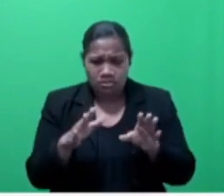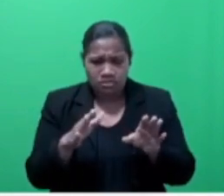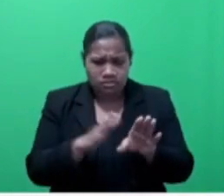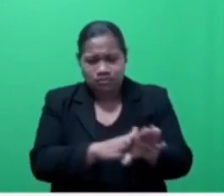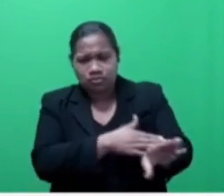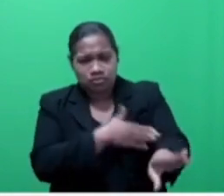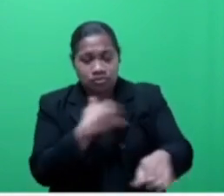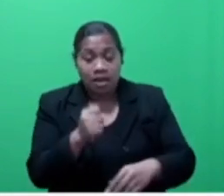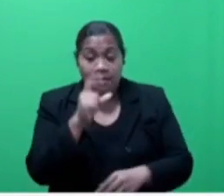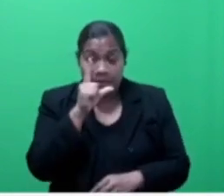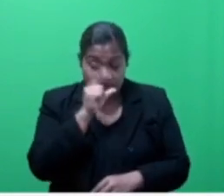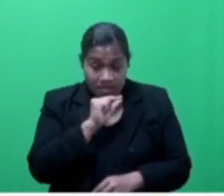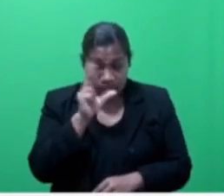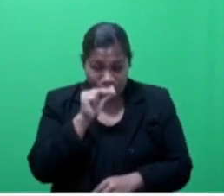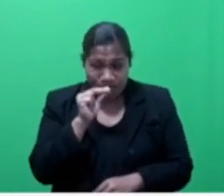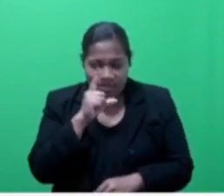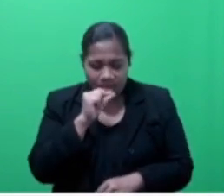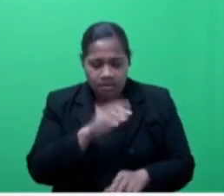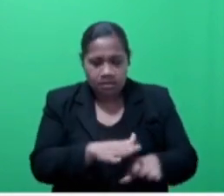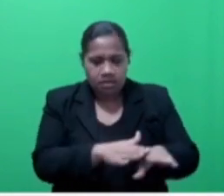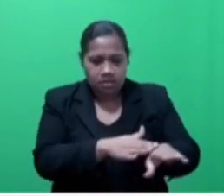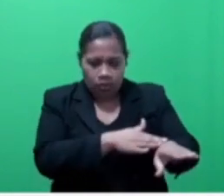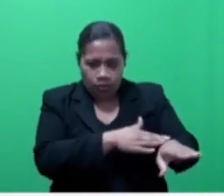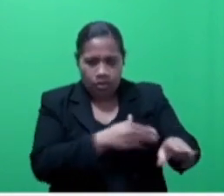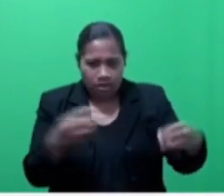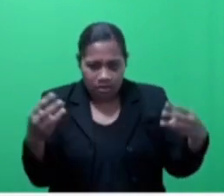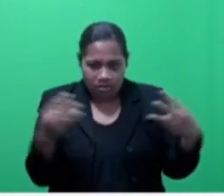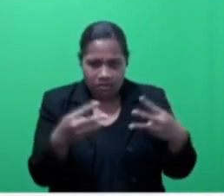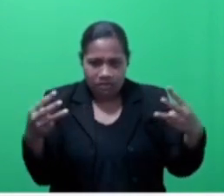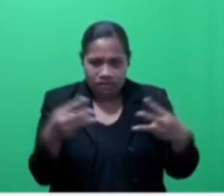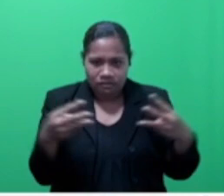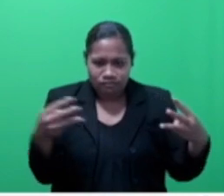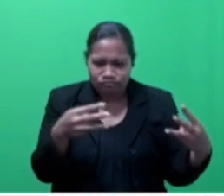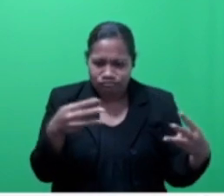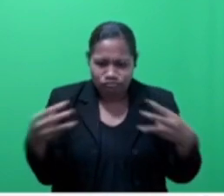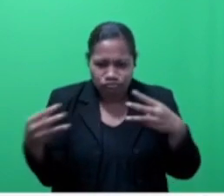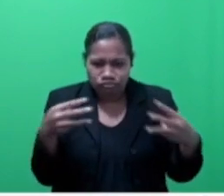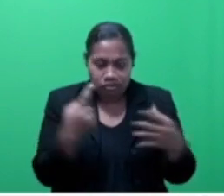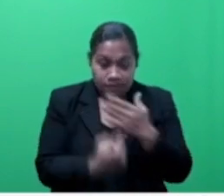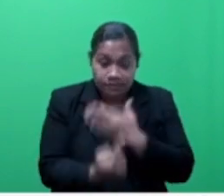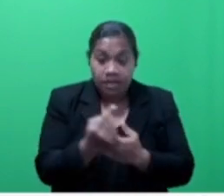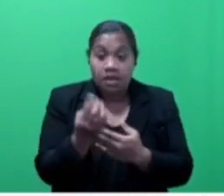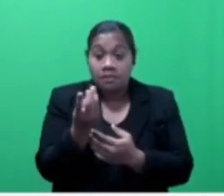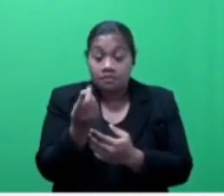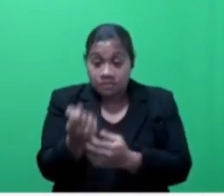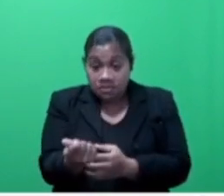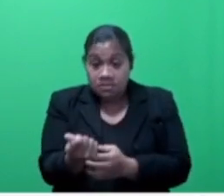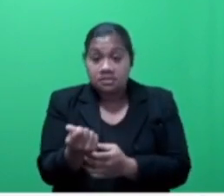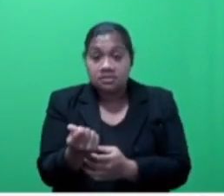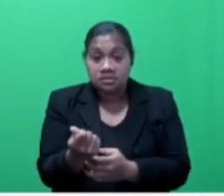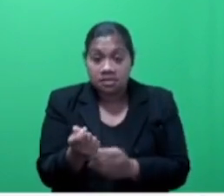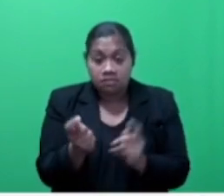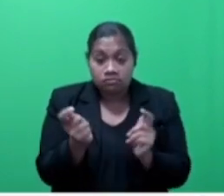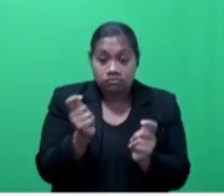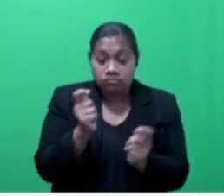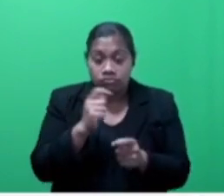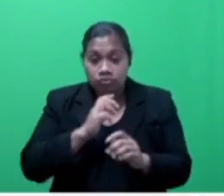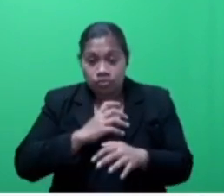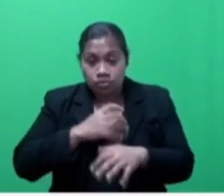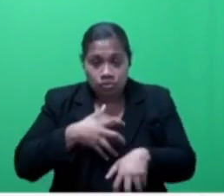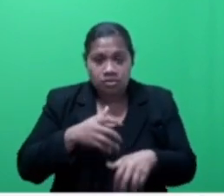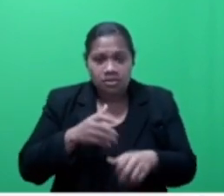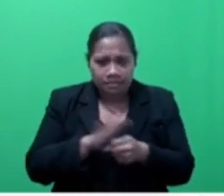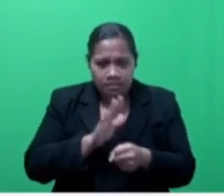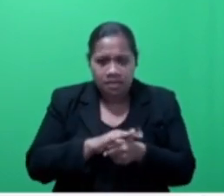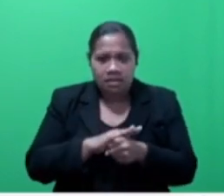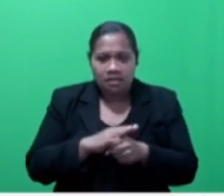it could last for a long period of time. But I think there would also be some adjustments made. At the moment, the world is in a bit of a shock